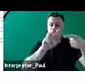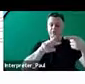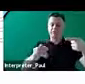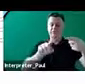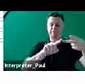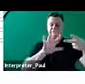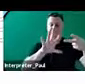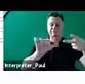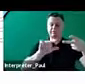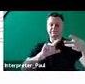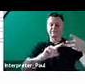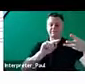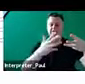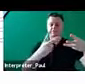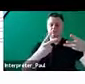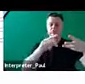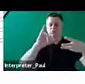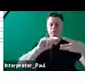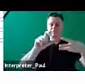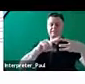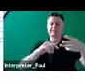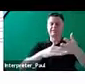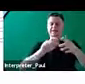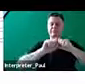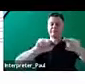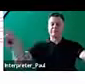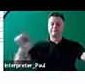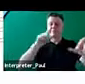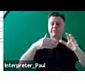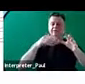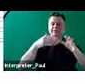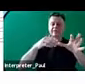56% or 92%? And I'm just launching that out to the audience now.